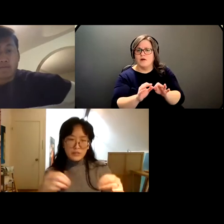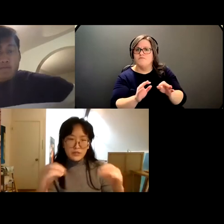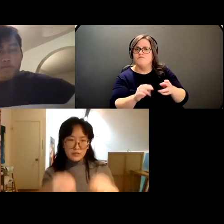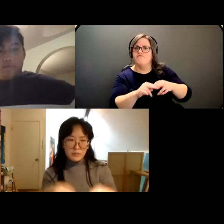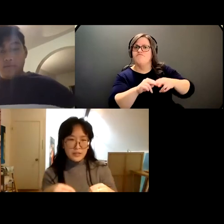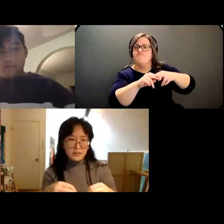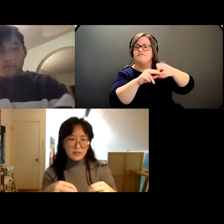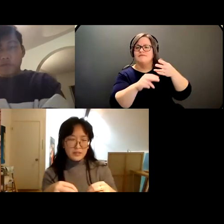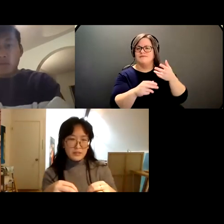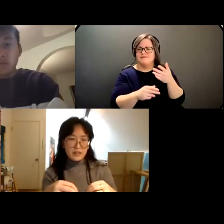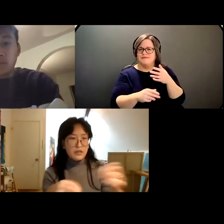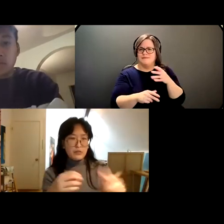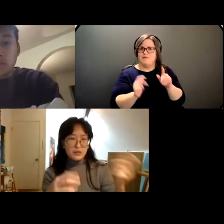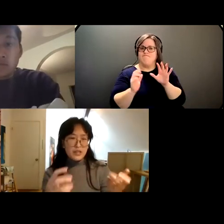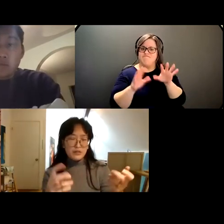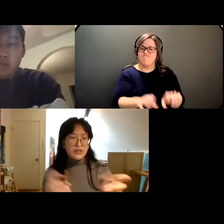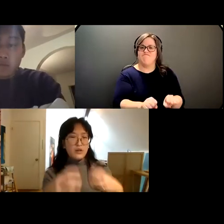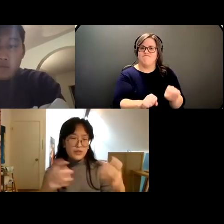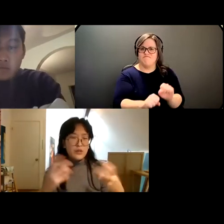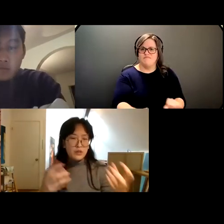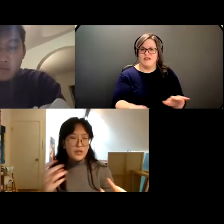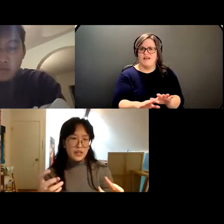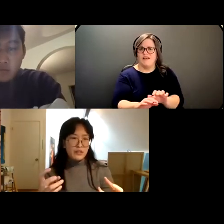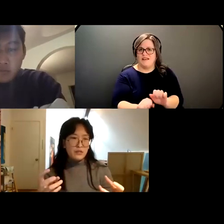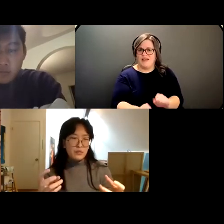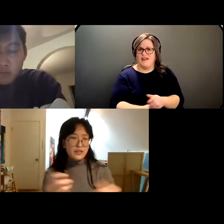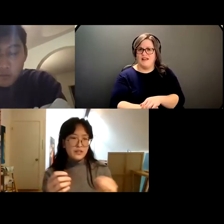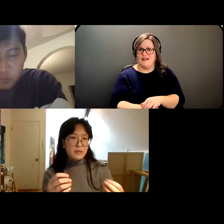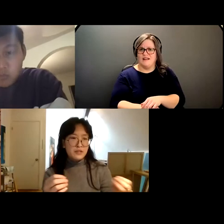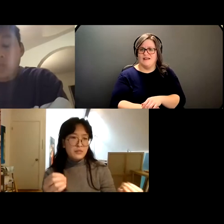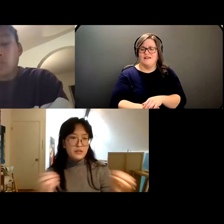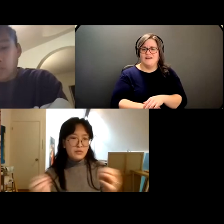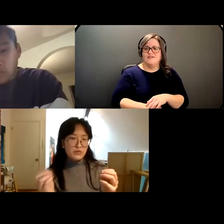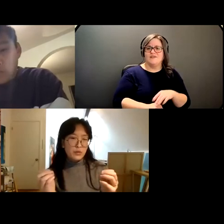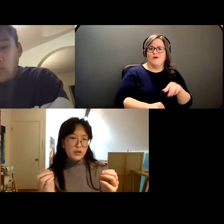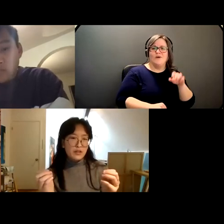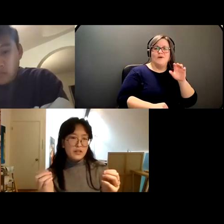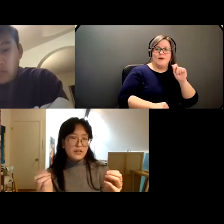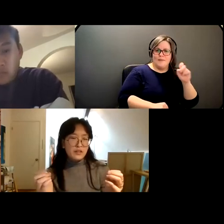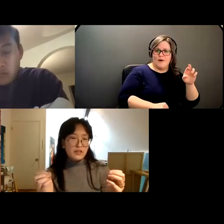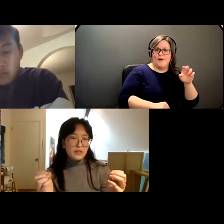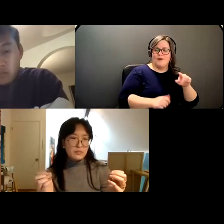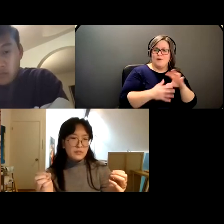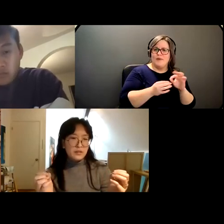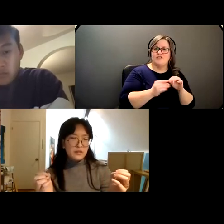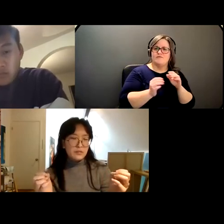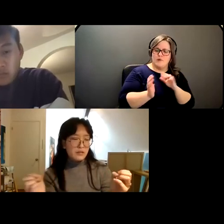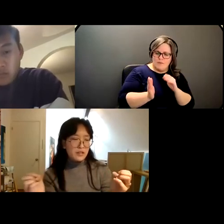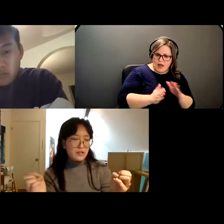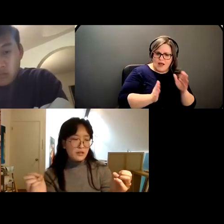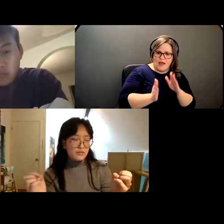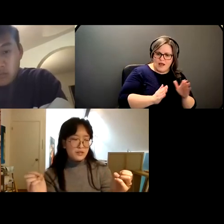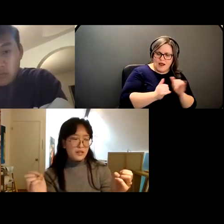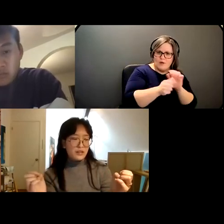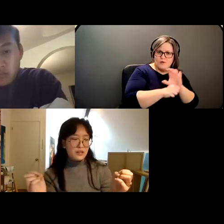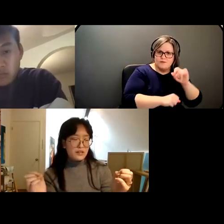occupation of a space. And what you were saying is like over-determining what that space could be used for. The Bentway